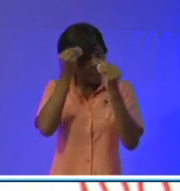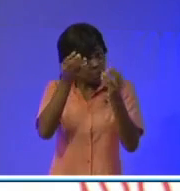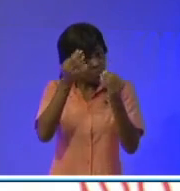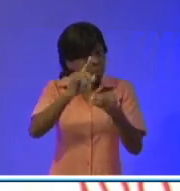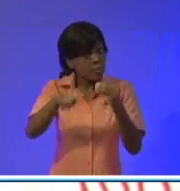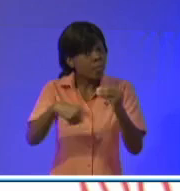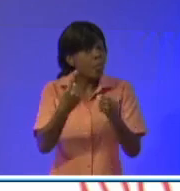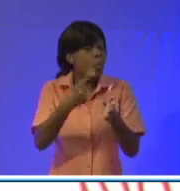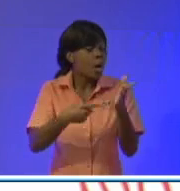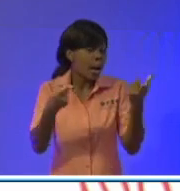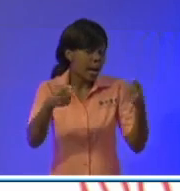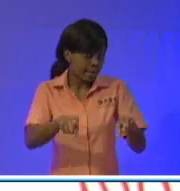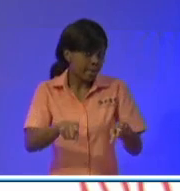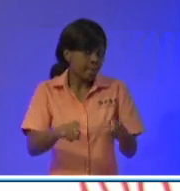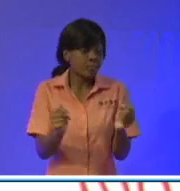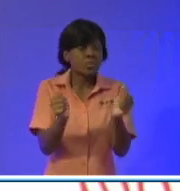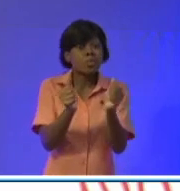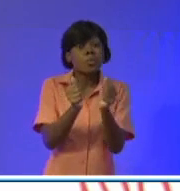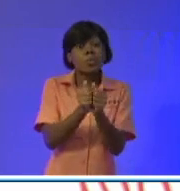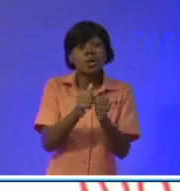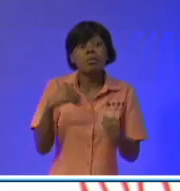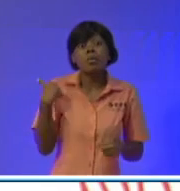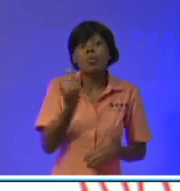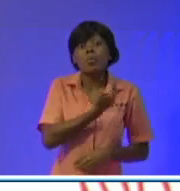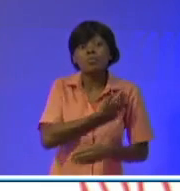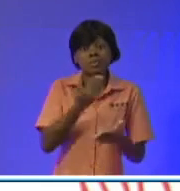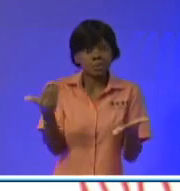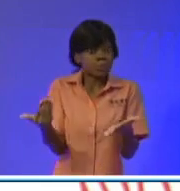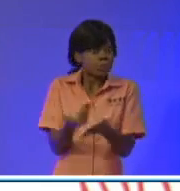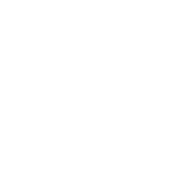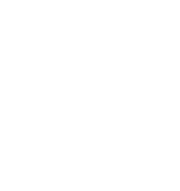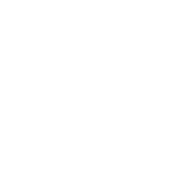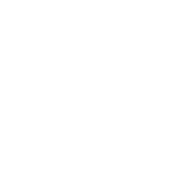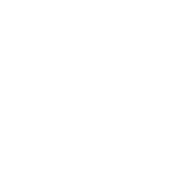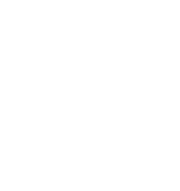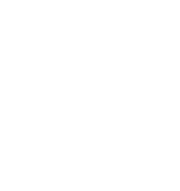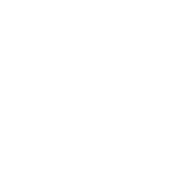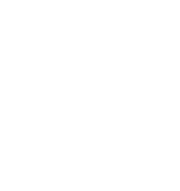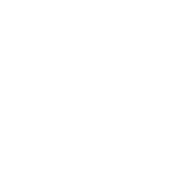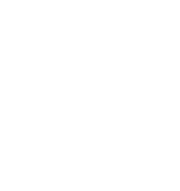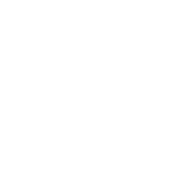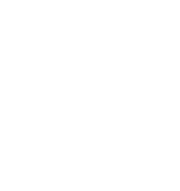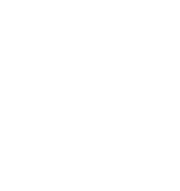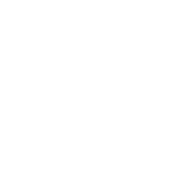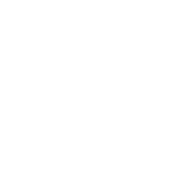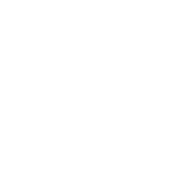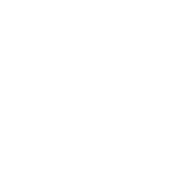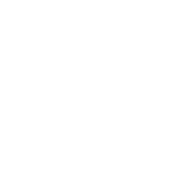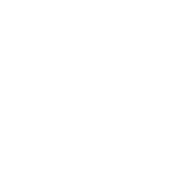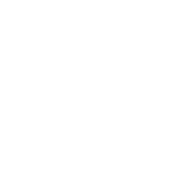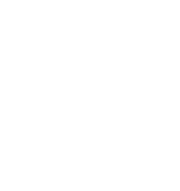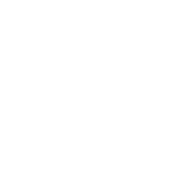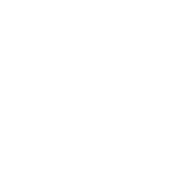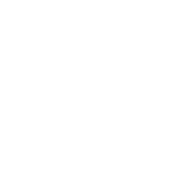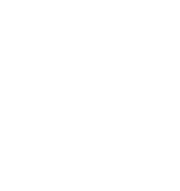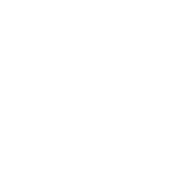maternal and newborn health services. So can I go straight to the slides, please? Thank you very much. Next slide.